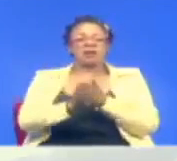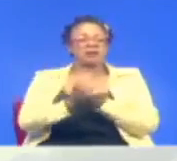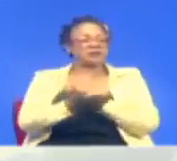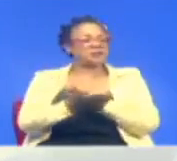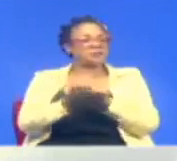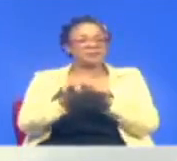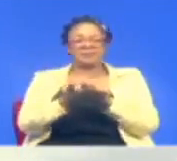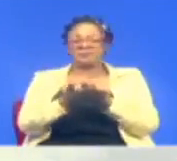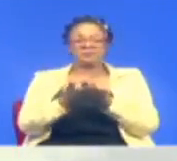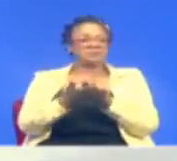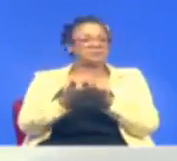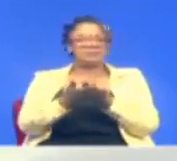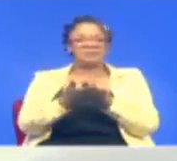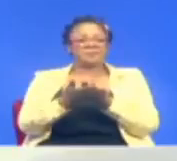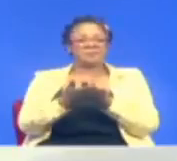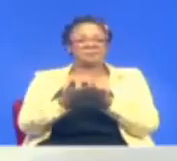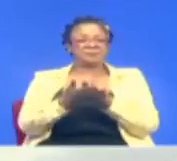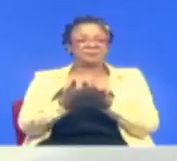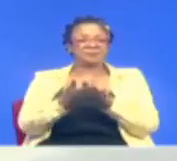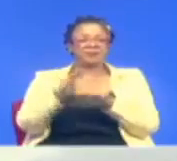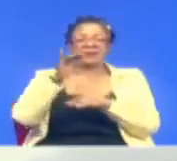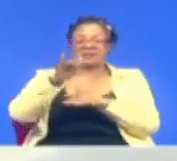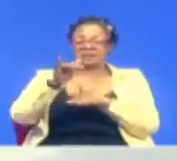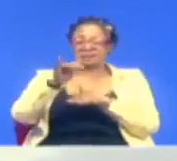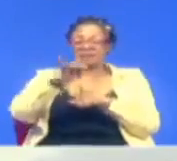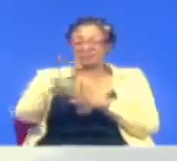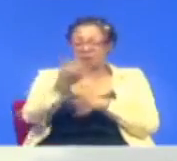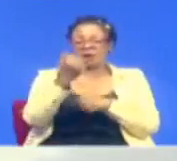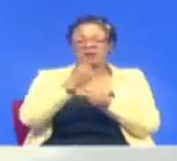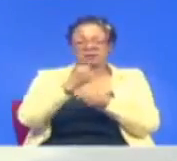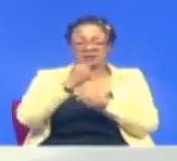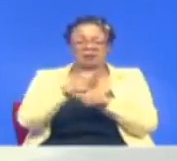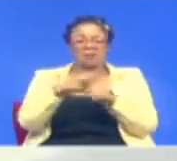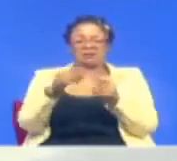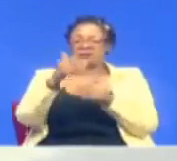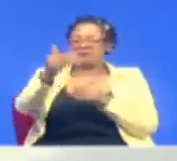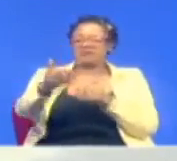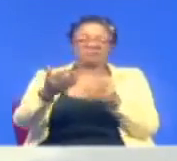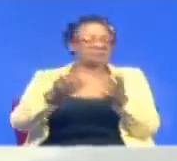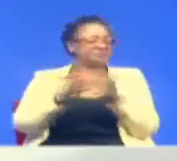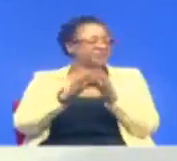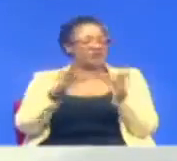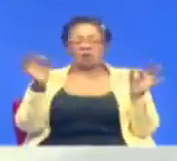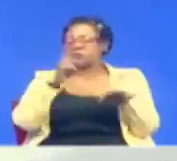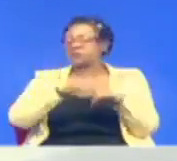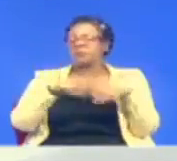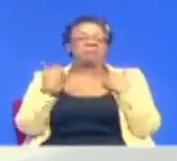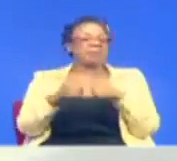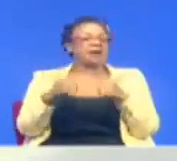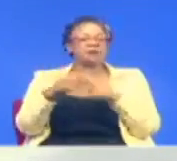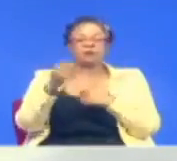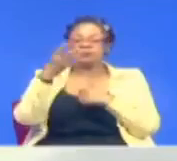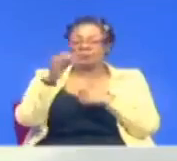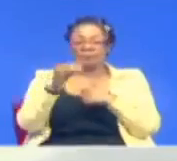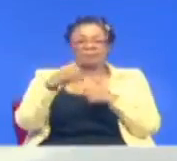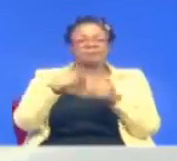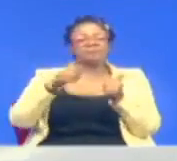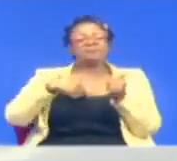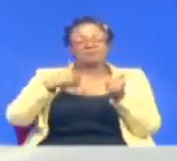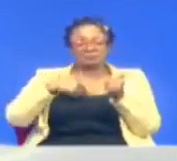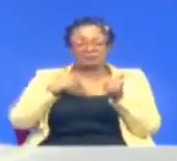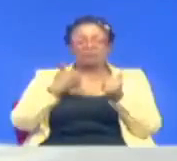I did a couple of races in early January, but after that there was no races for a long, long time. And I felt